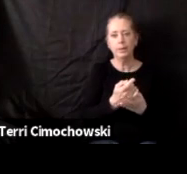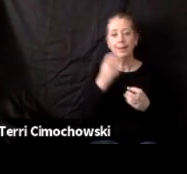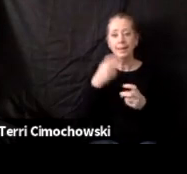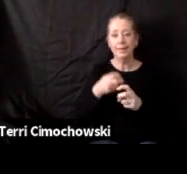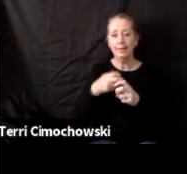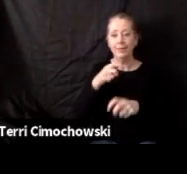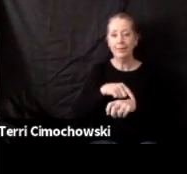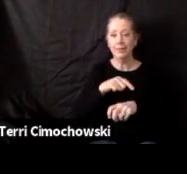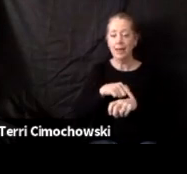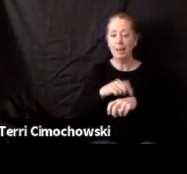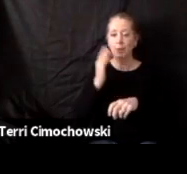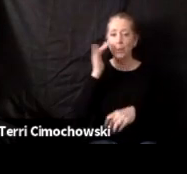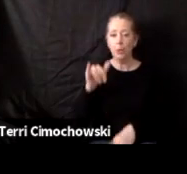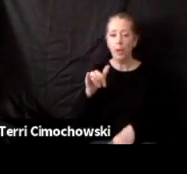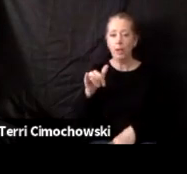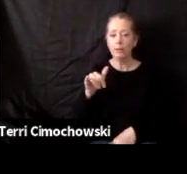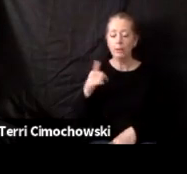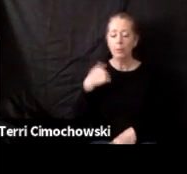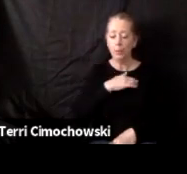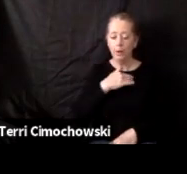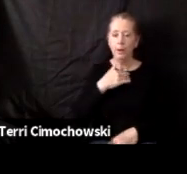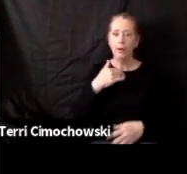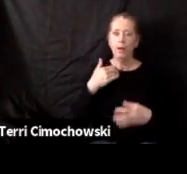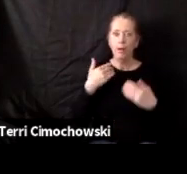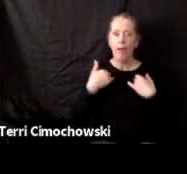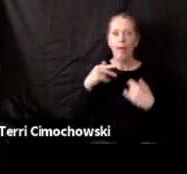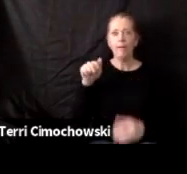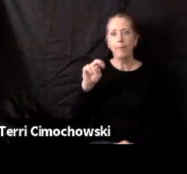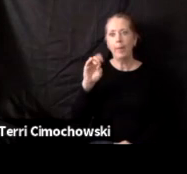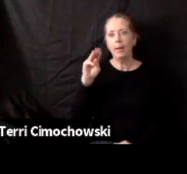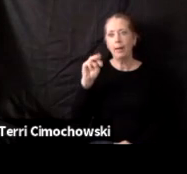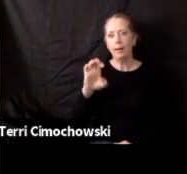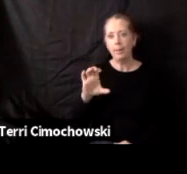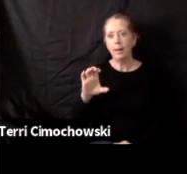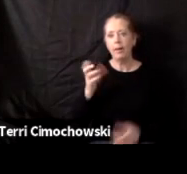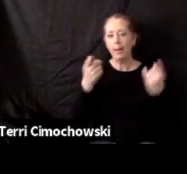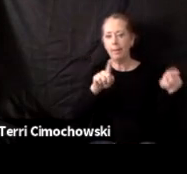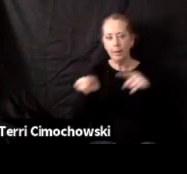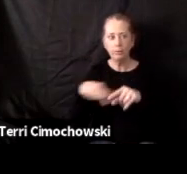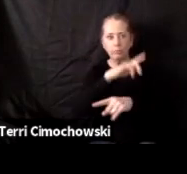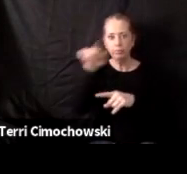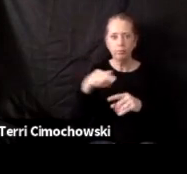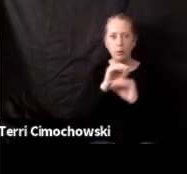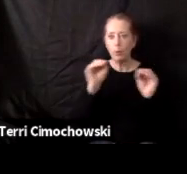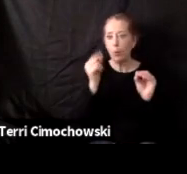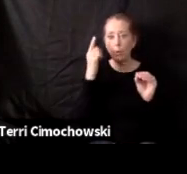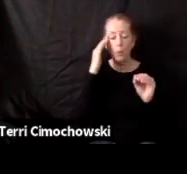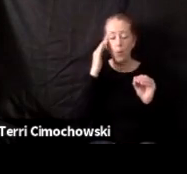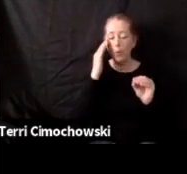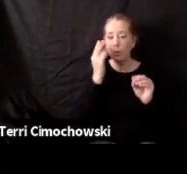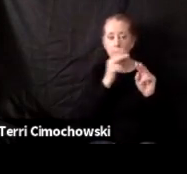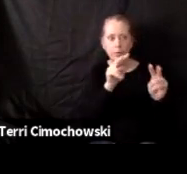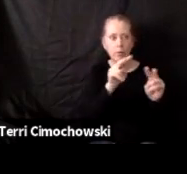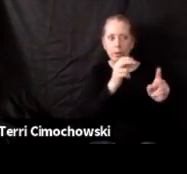time recognizing that we are in pandemic, and no one has that crystal ball to know what it will look like. And